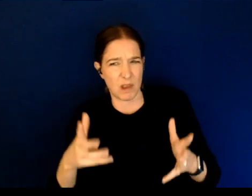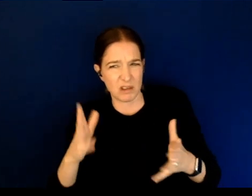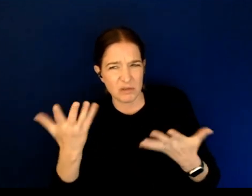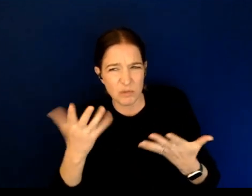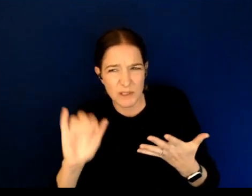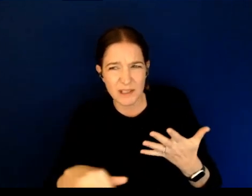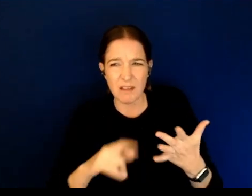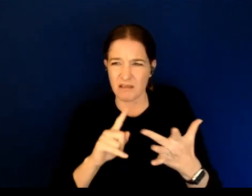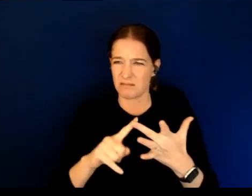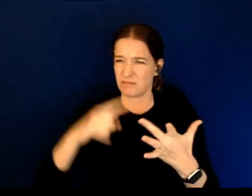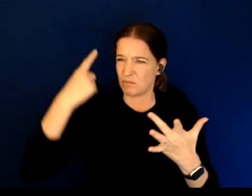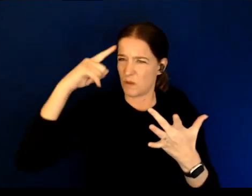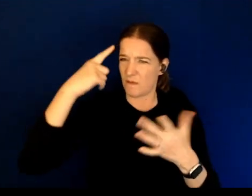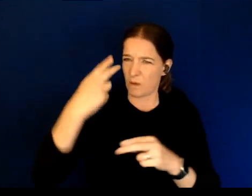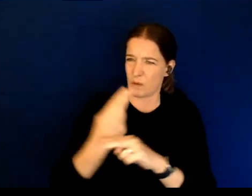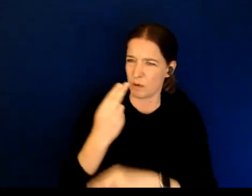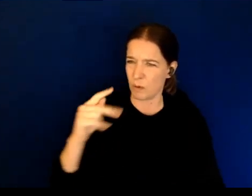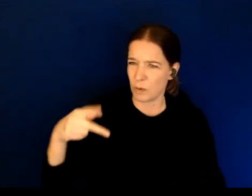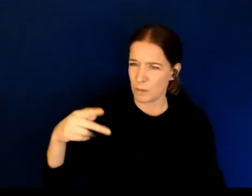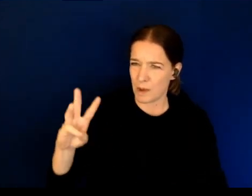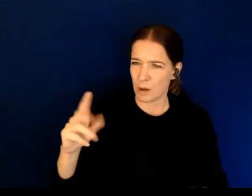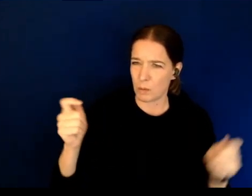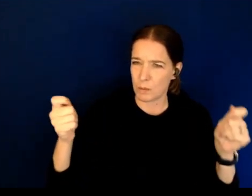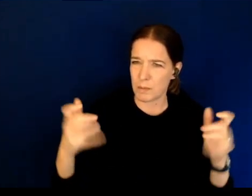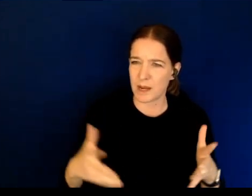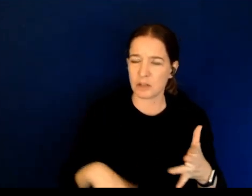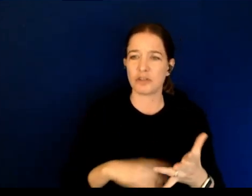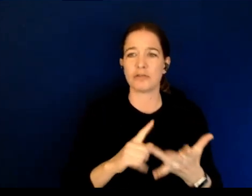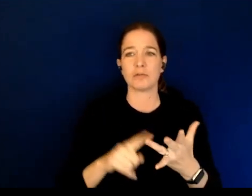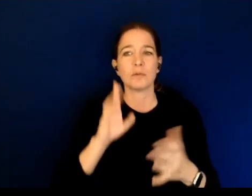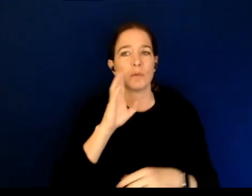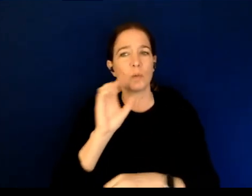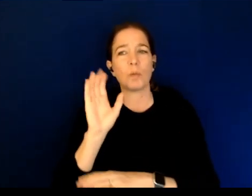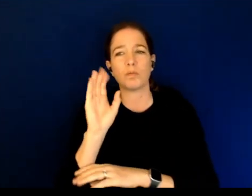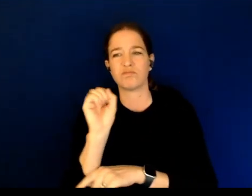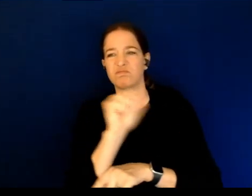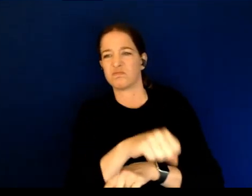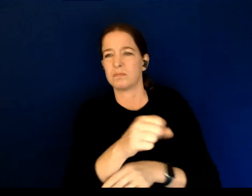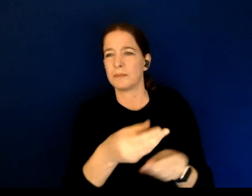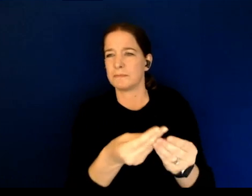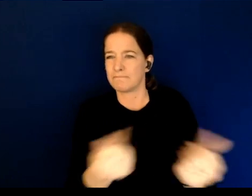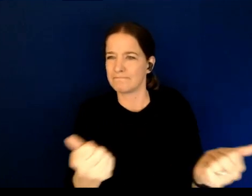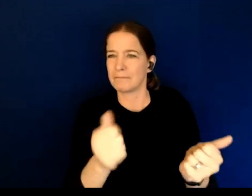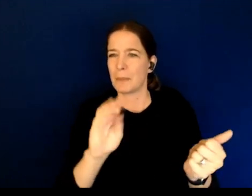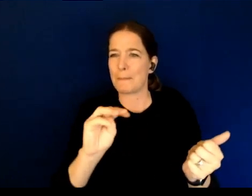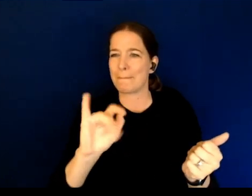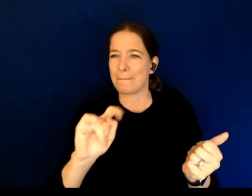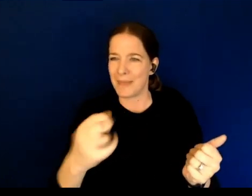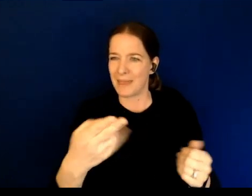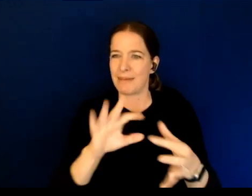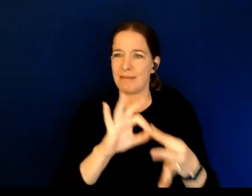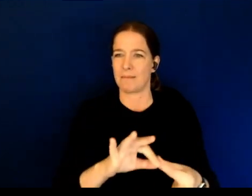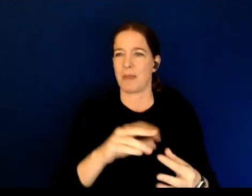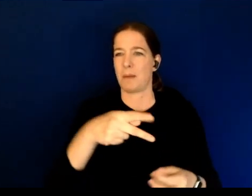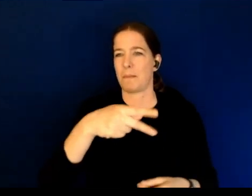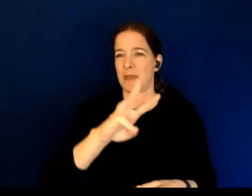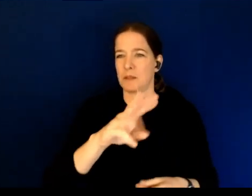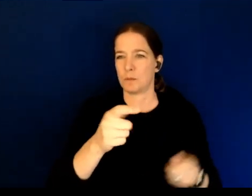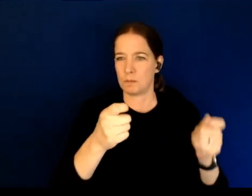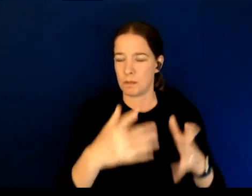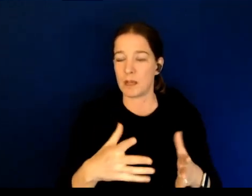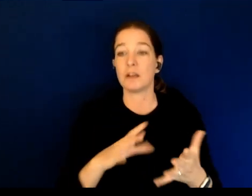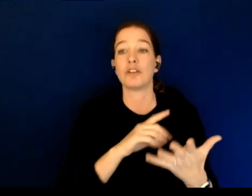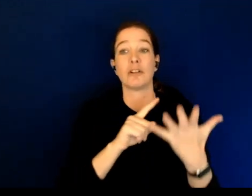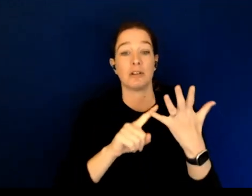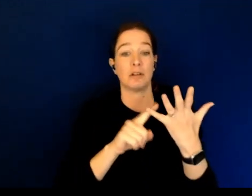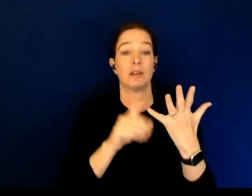a password manager, dispelling myths about password managers, and how to choose a